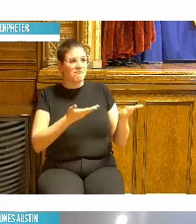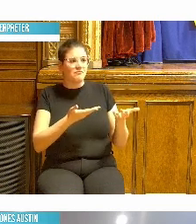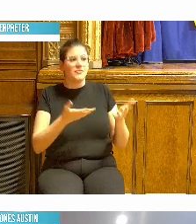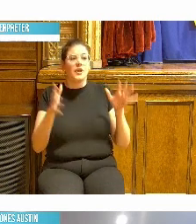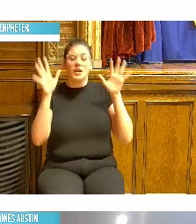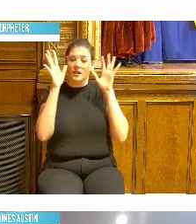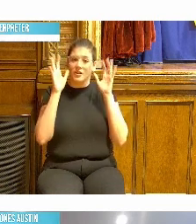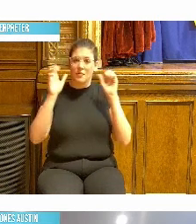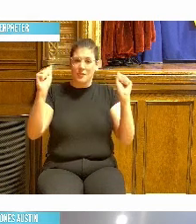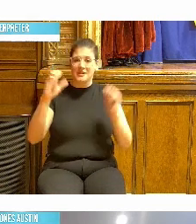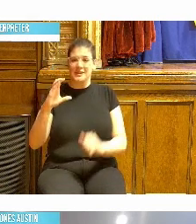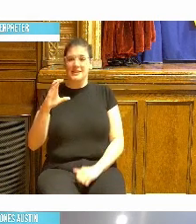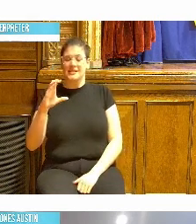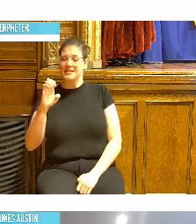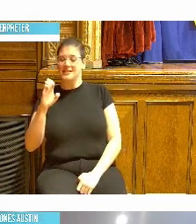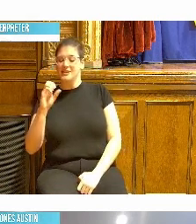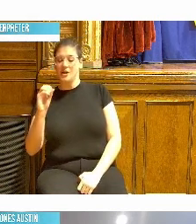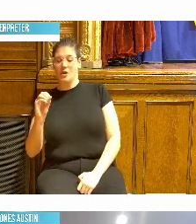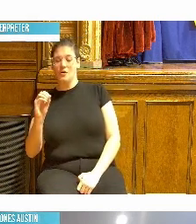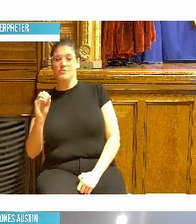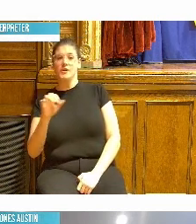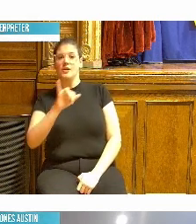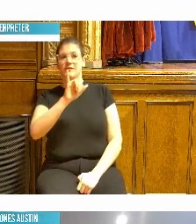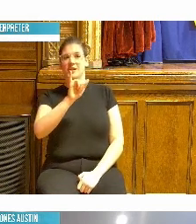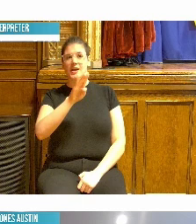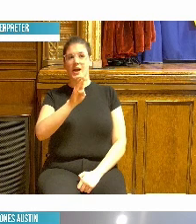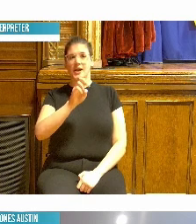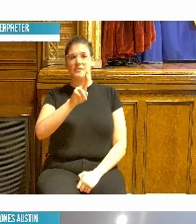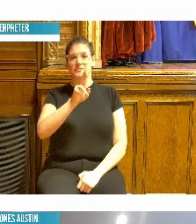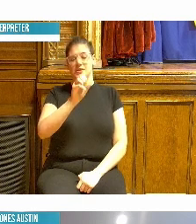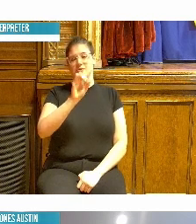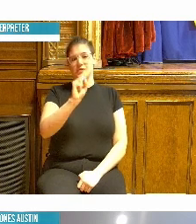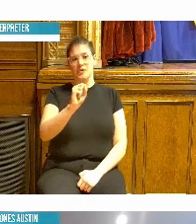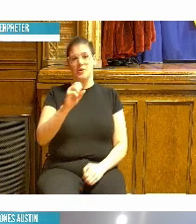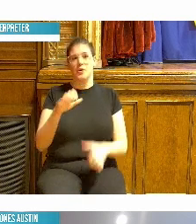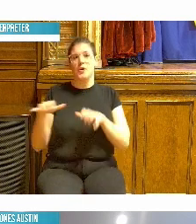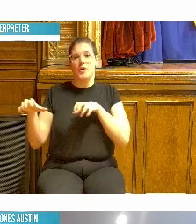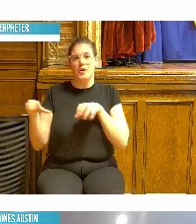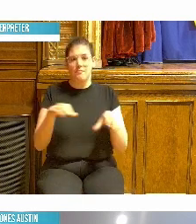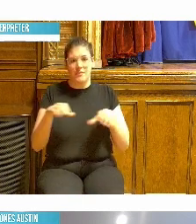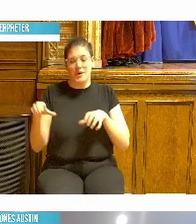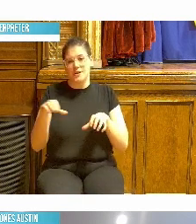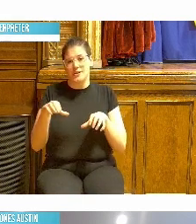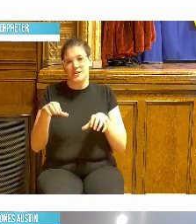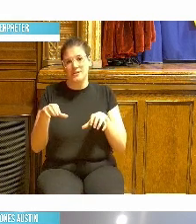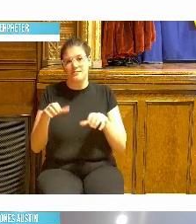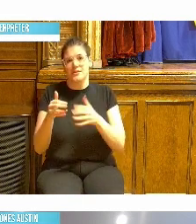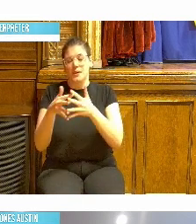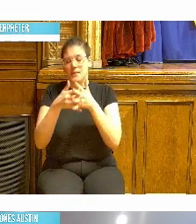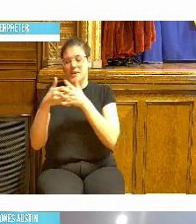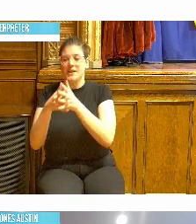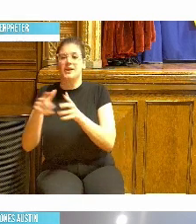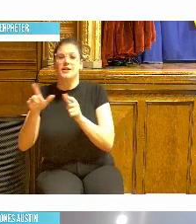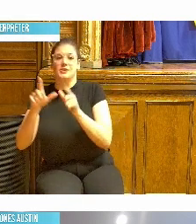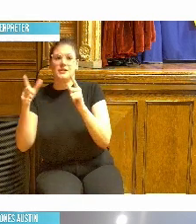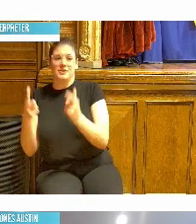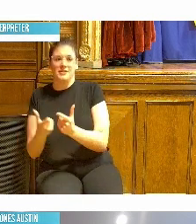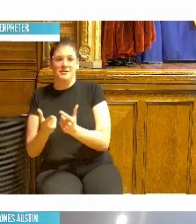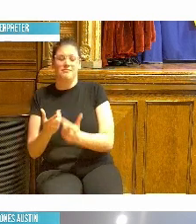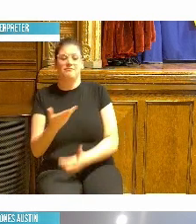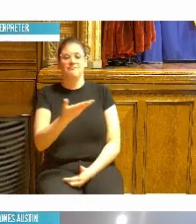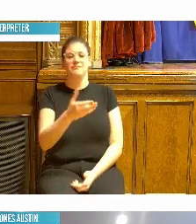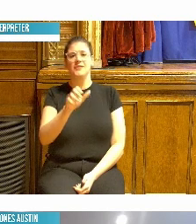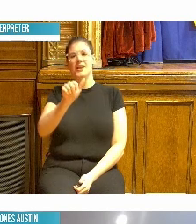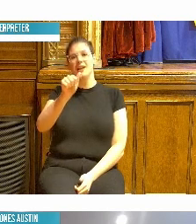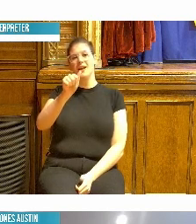and CEO of the American Action League, I apologize, Angelica Perez